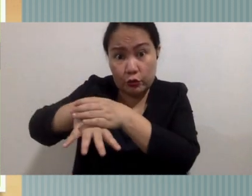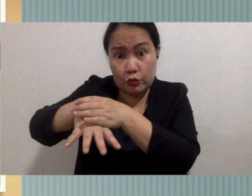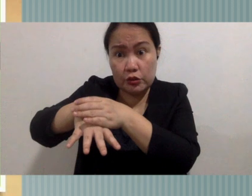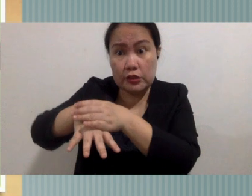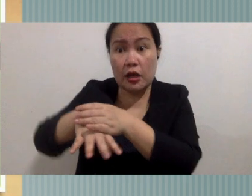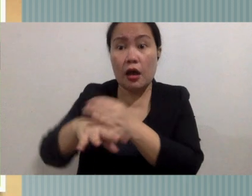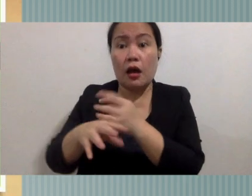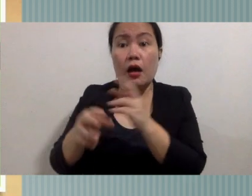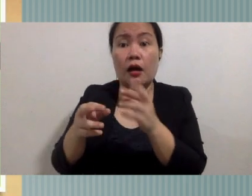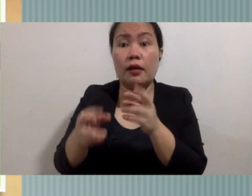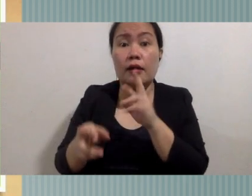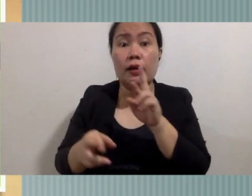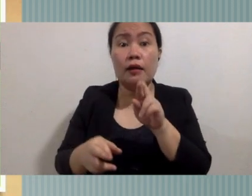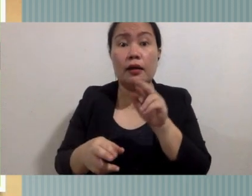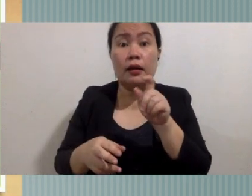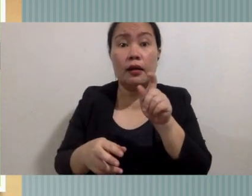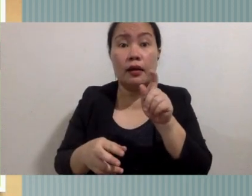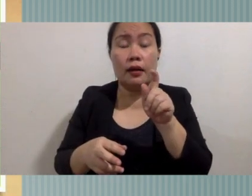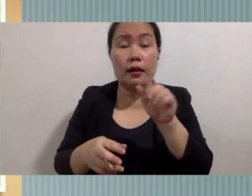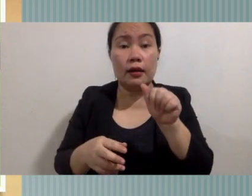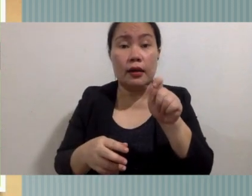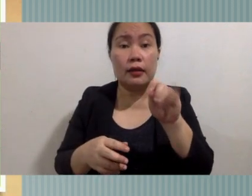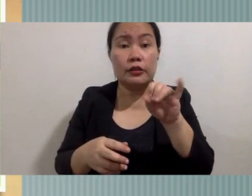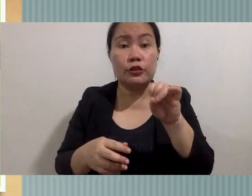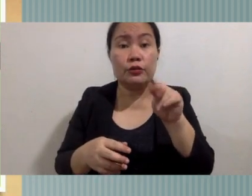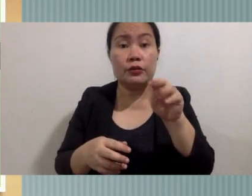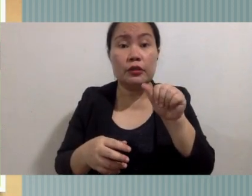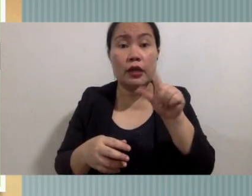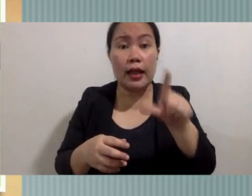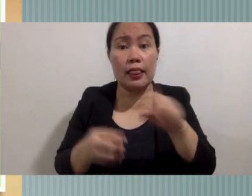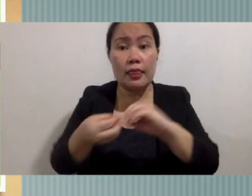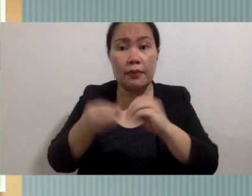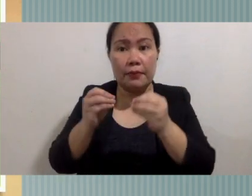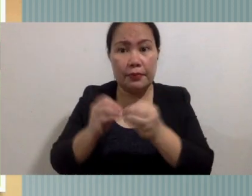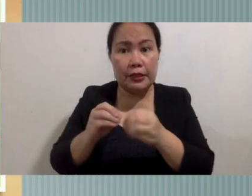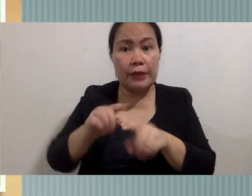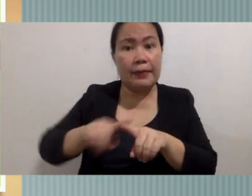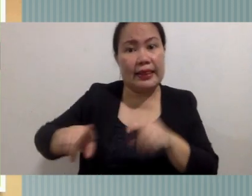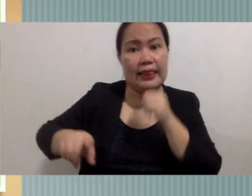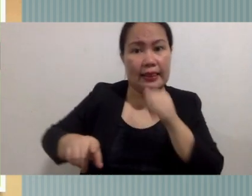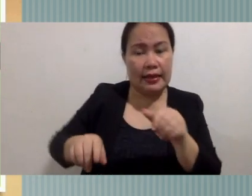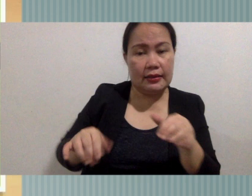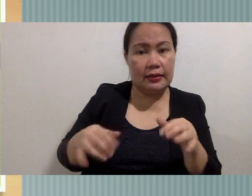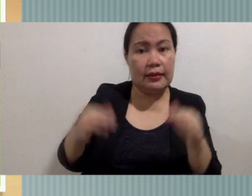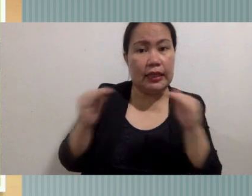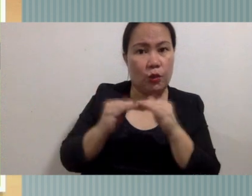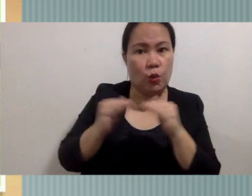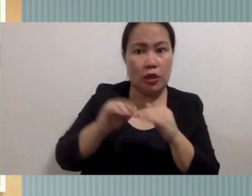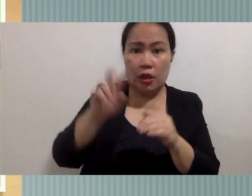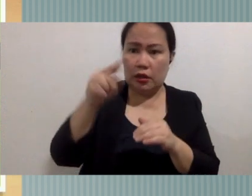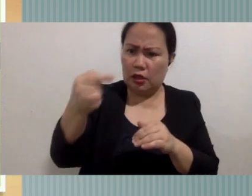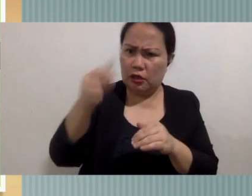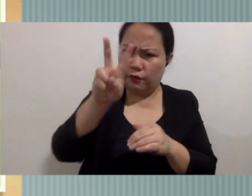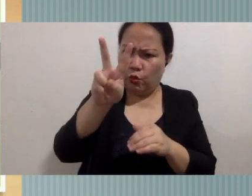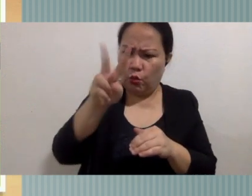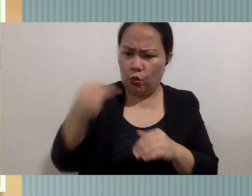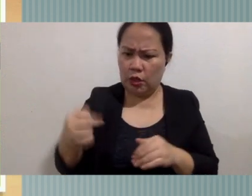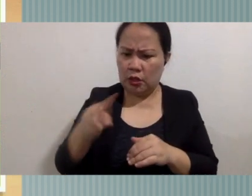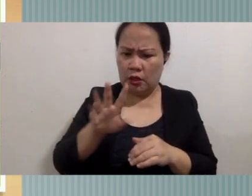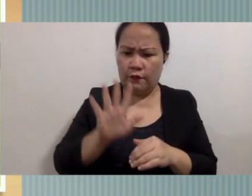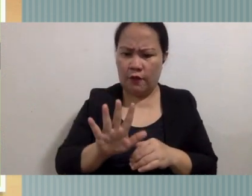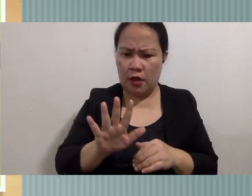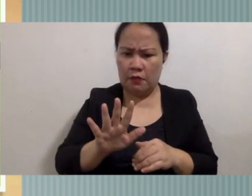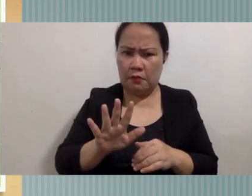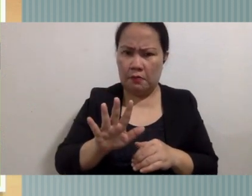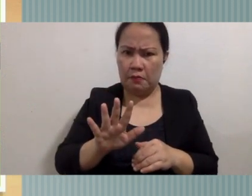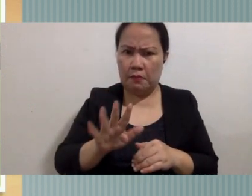of the roots are rational numbers but not equal. So as you can see, they are not equal and